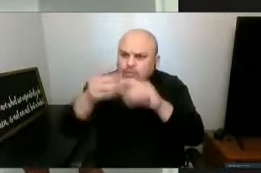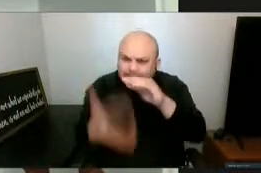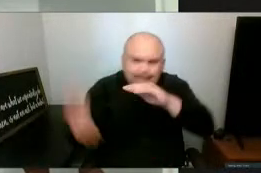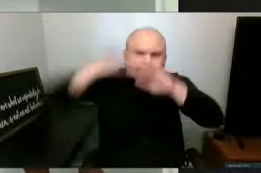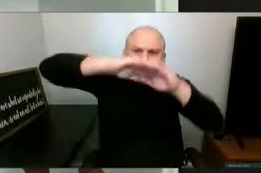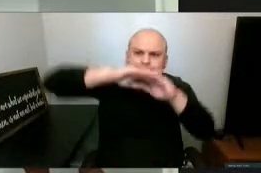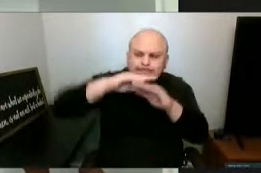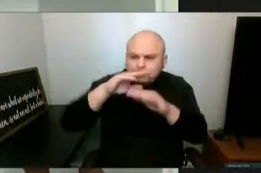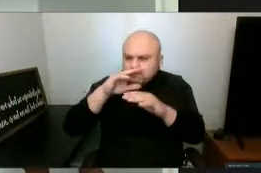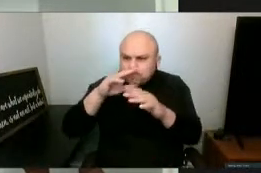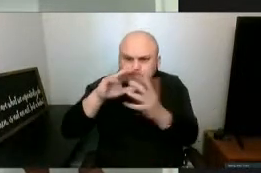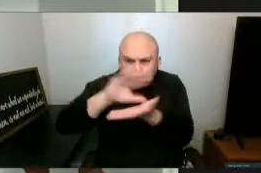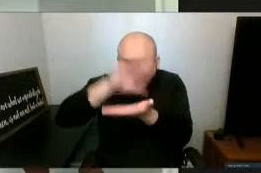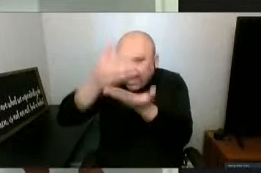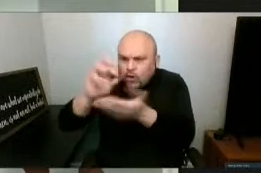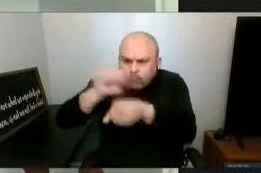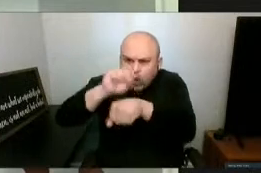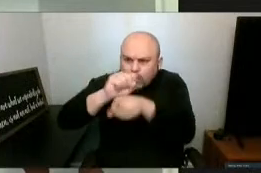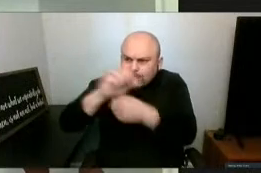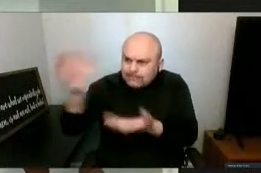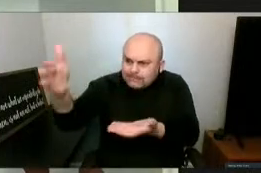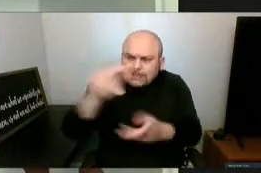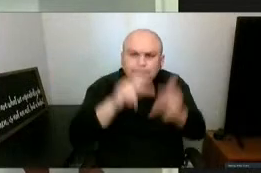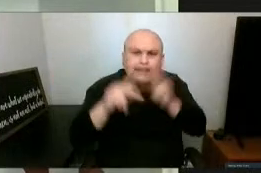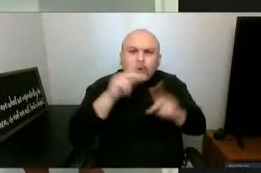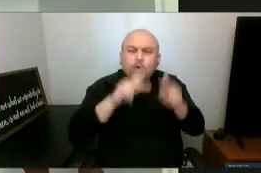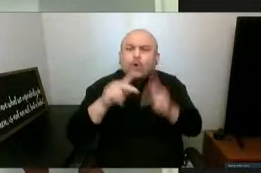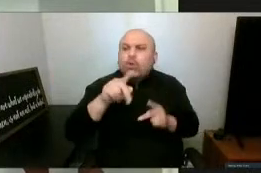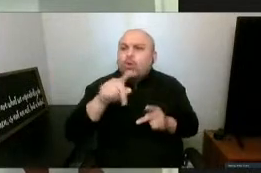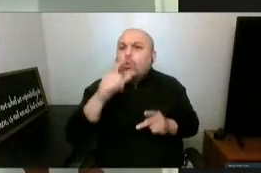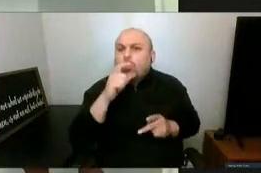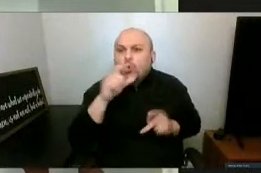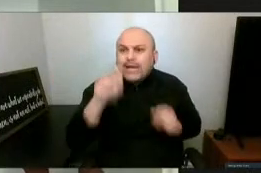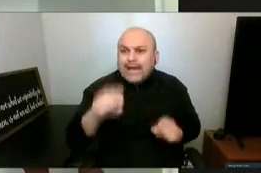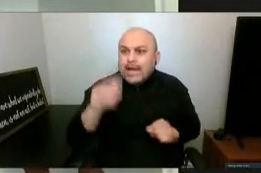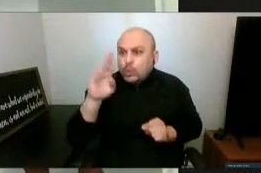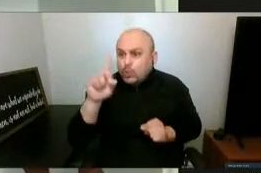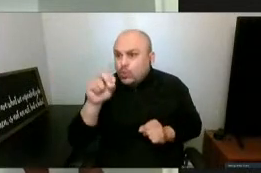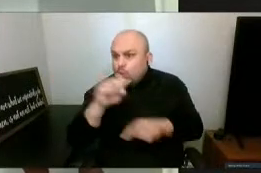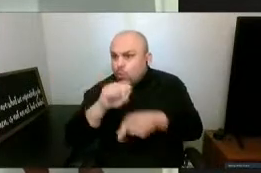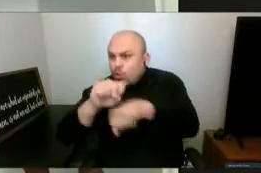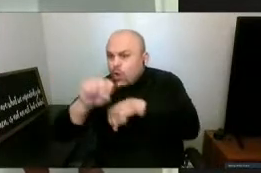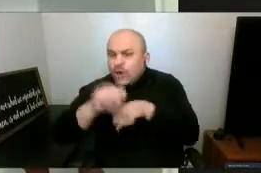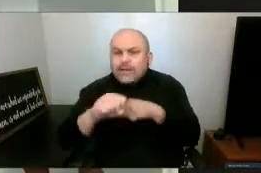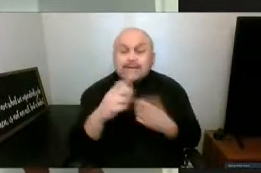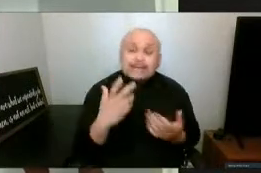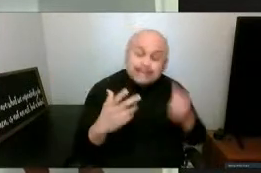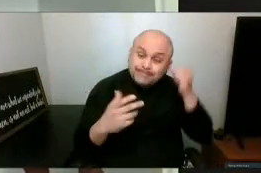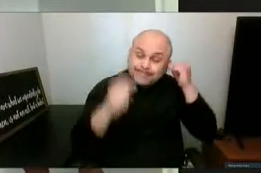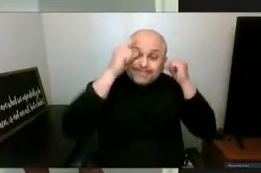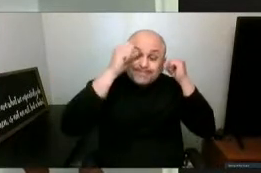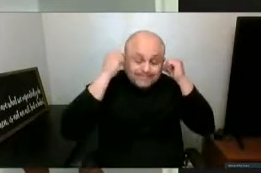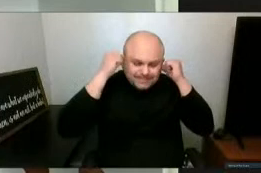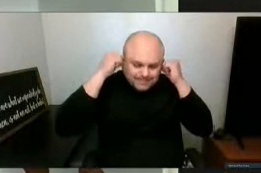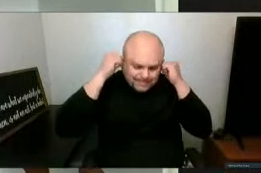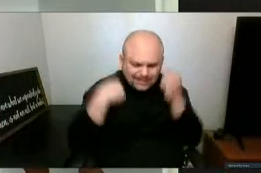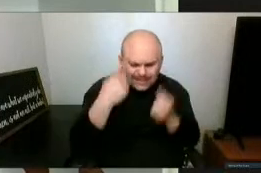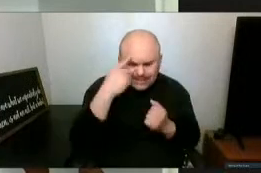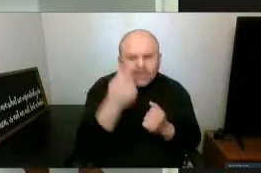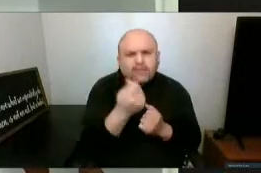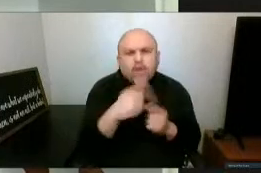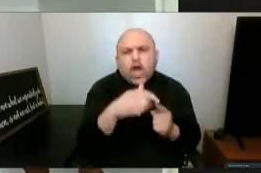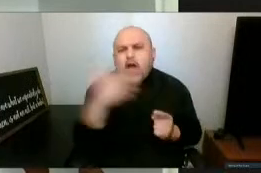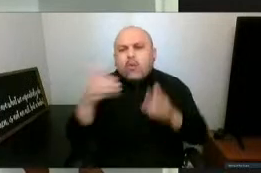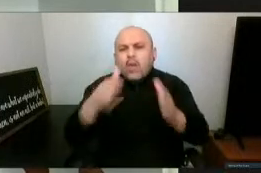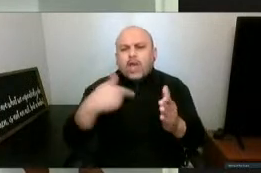work that people would be able to do. The other thing, I think there's a couple of ways that we should be looking at